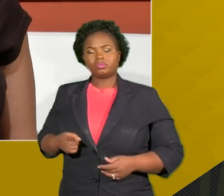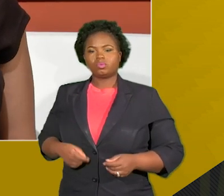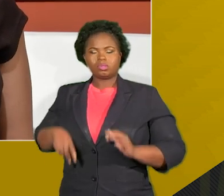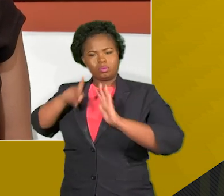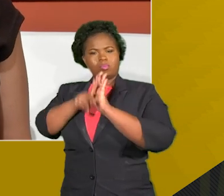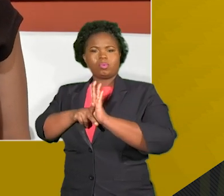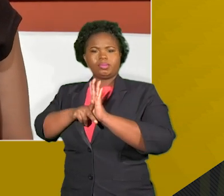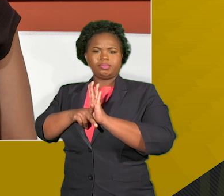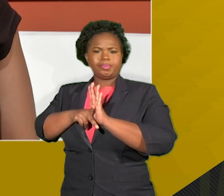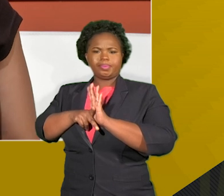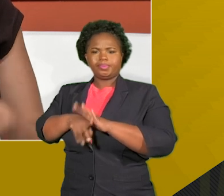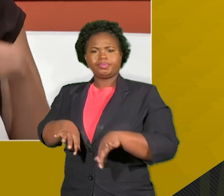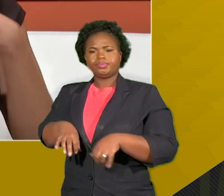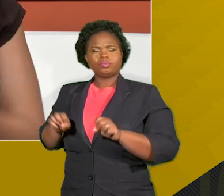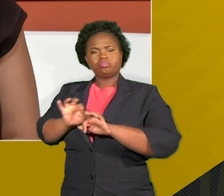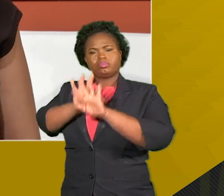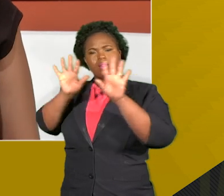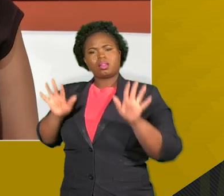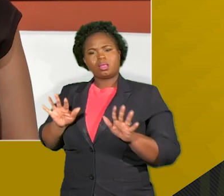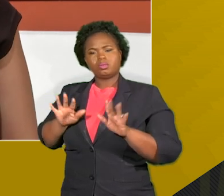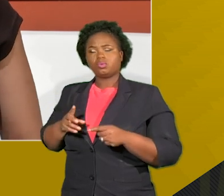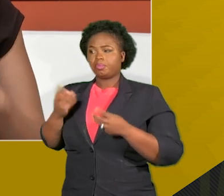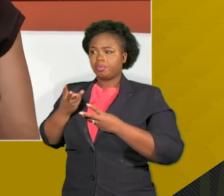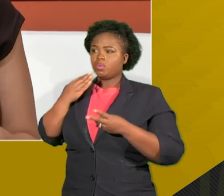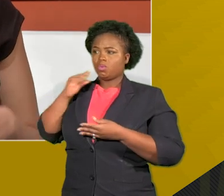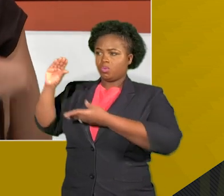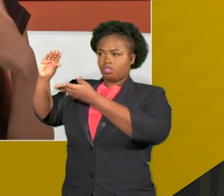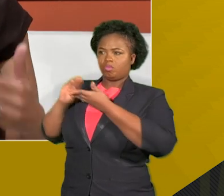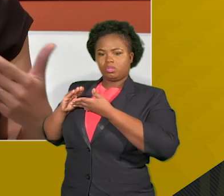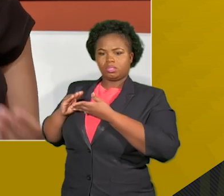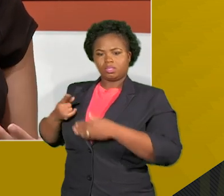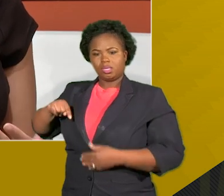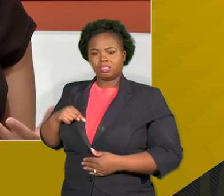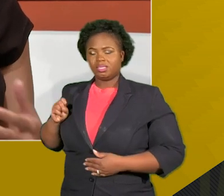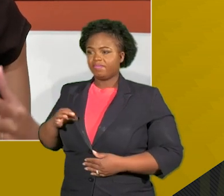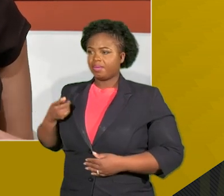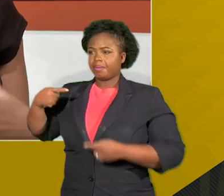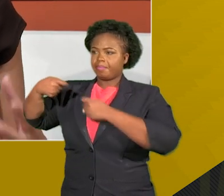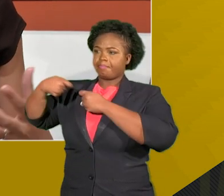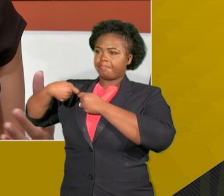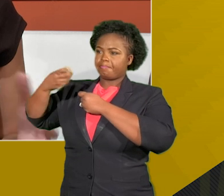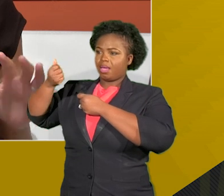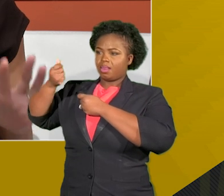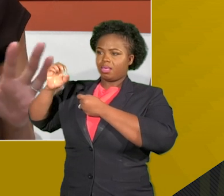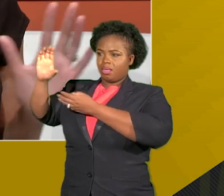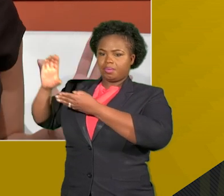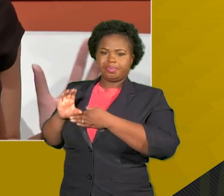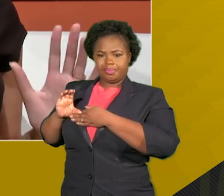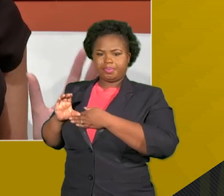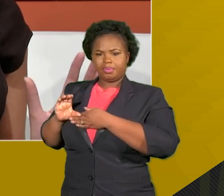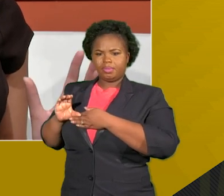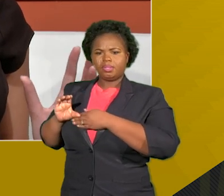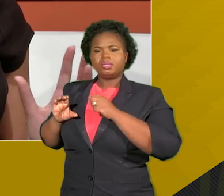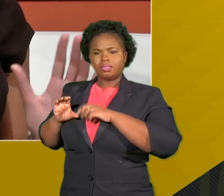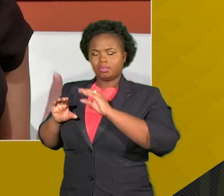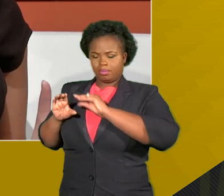policy. So with the people, so or sponsor Rishai. So someone who gives us money is not just going to give us money and not know what